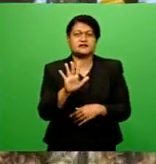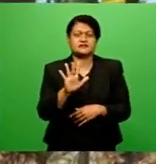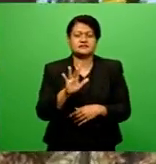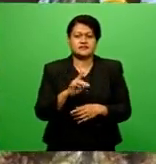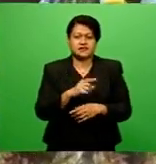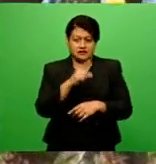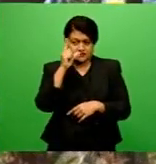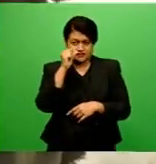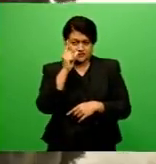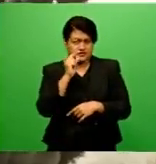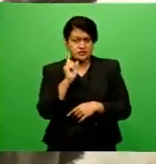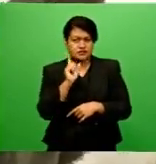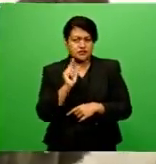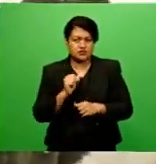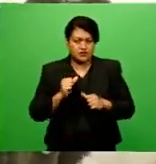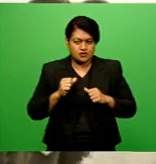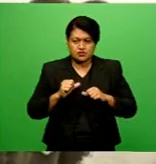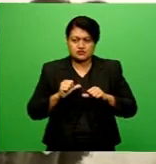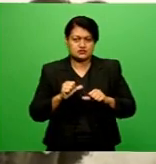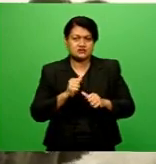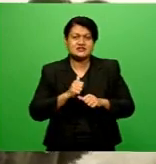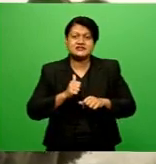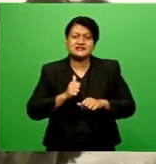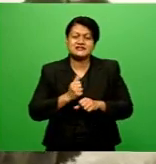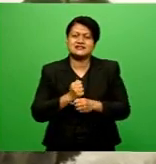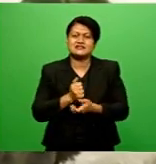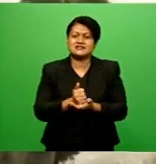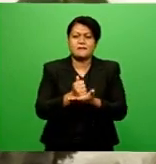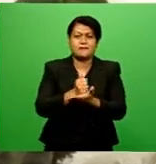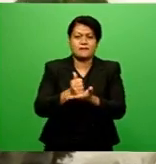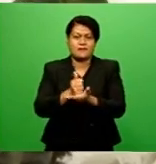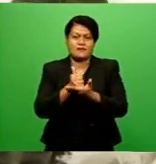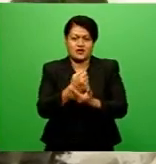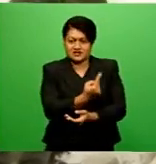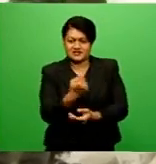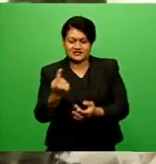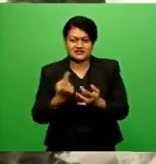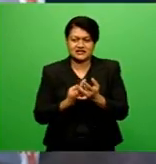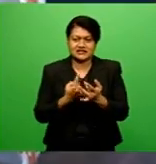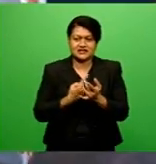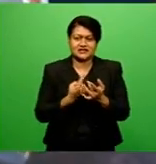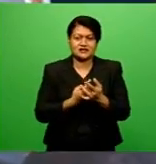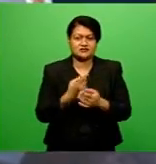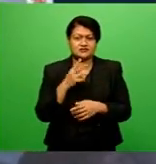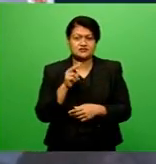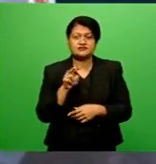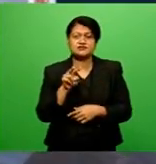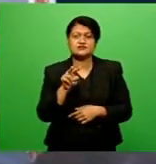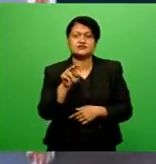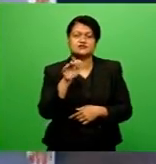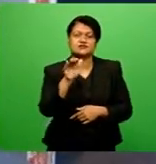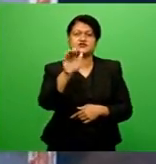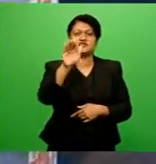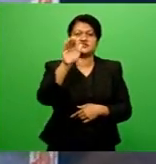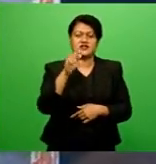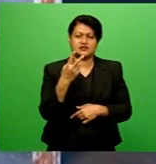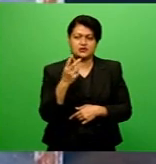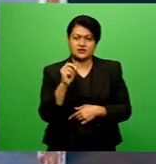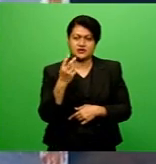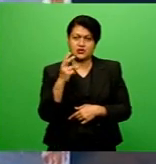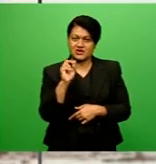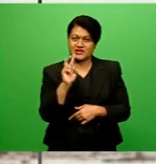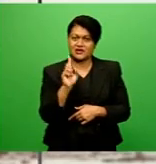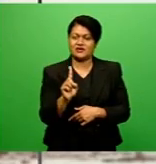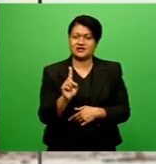other in these final days of 2020 and look to 2021 with vigor and hope for better days. Kelly Vathala,